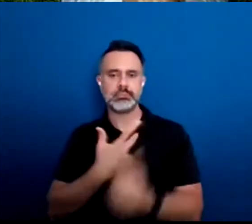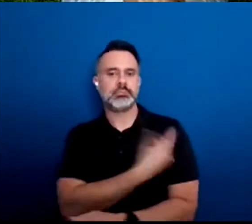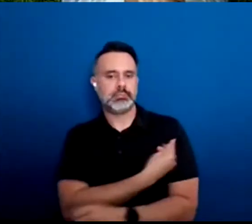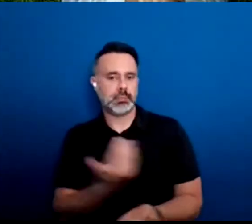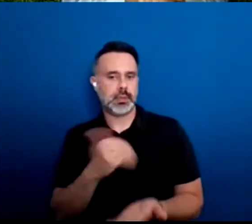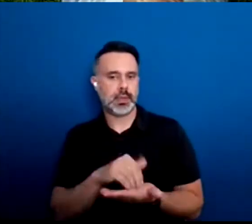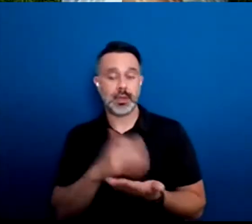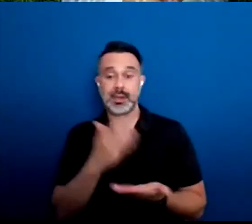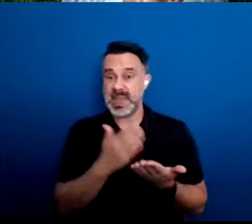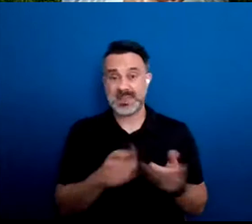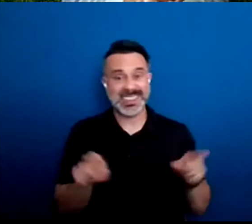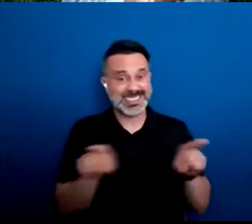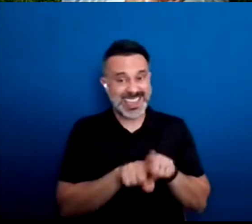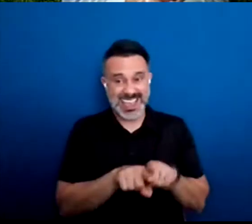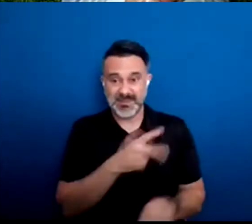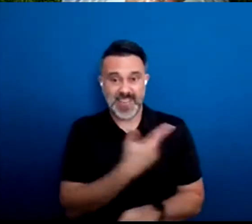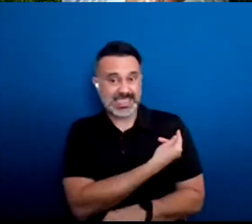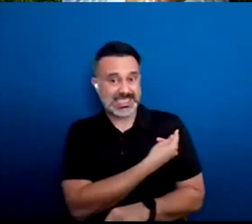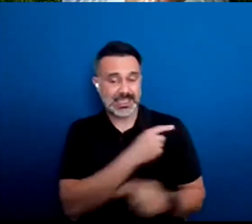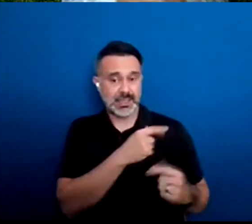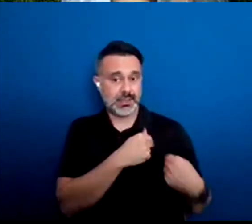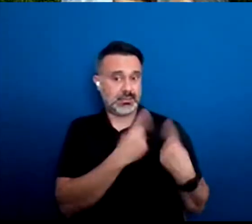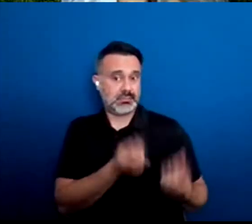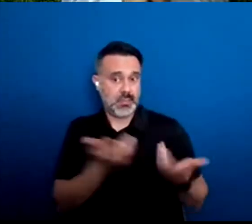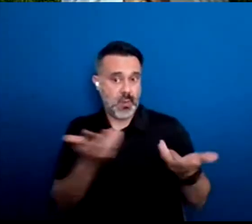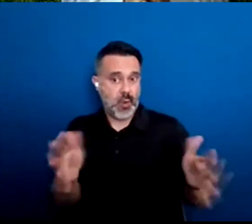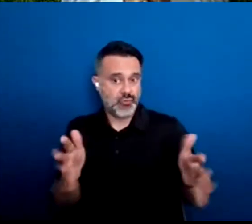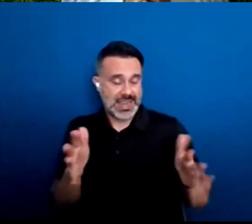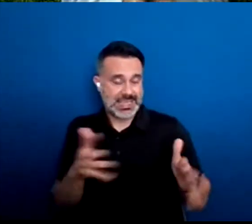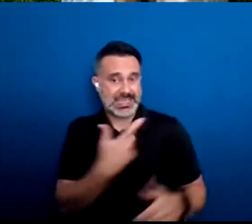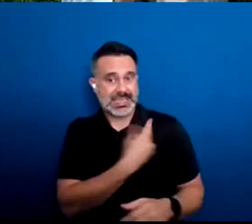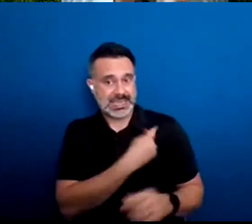same vaccine that we've received already. So